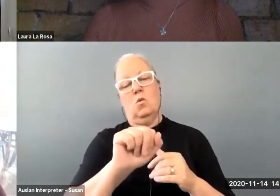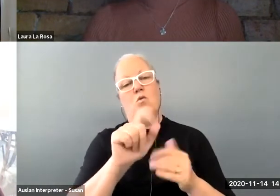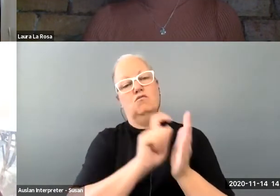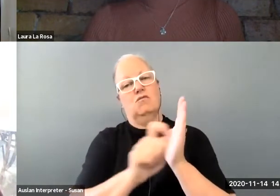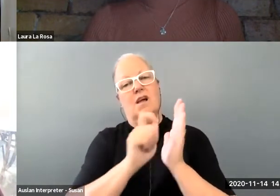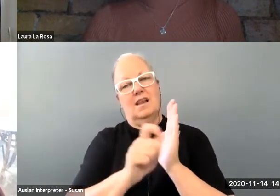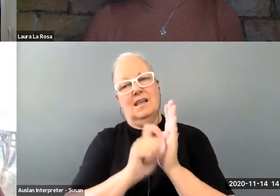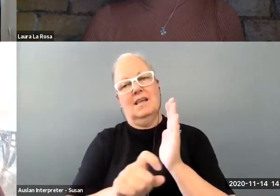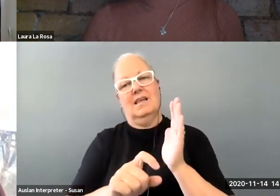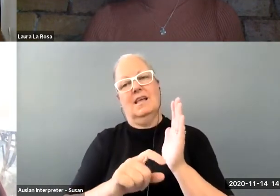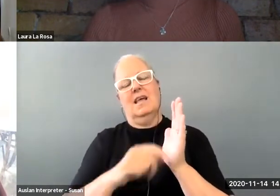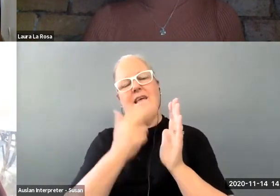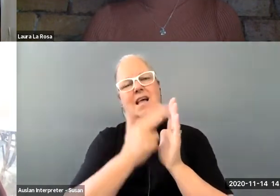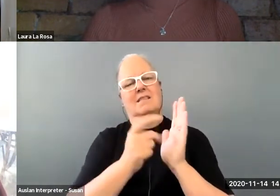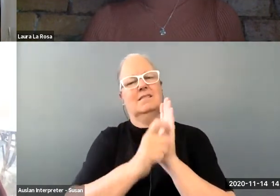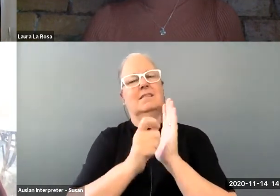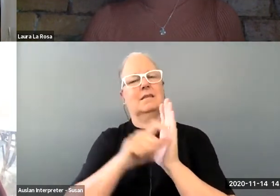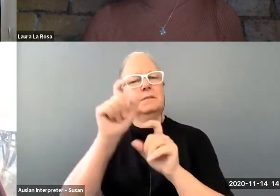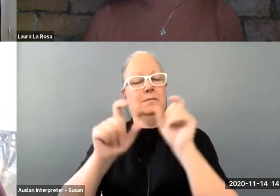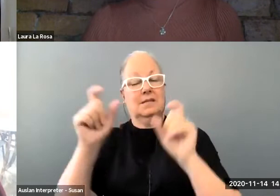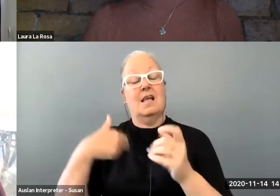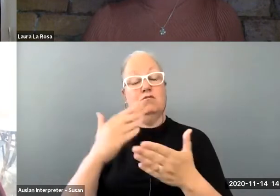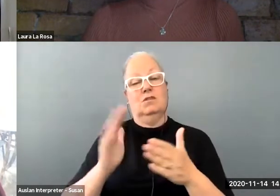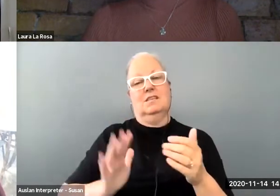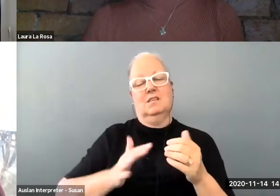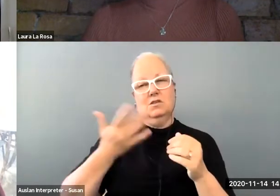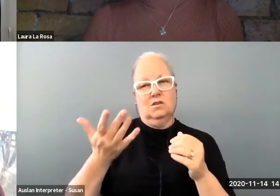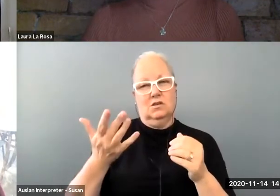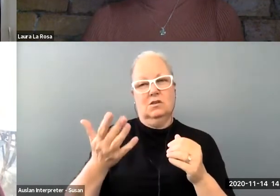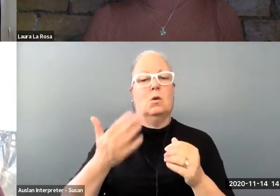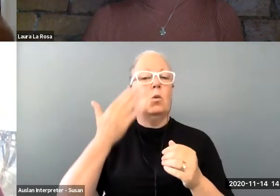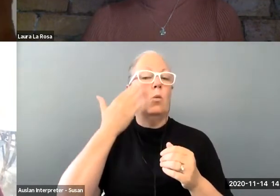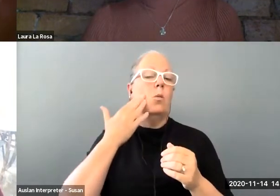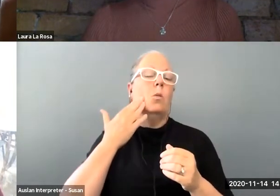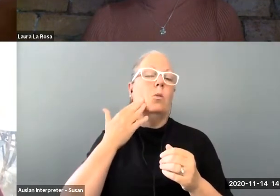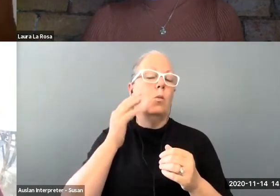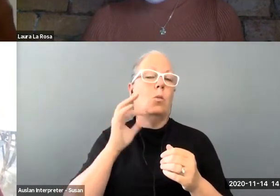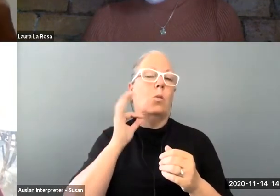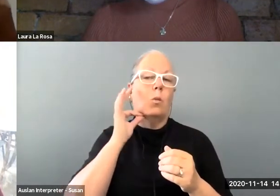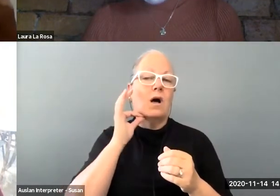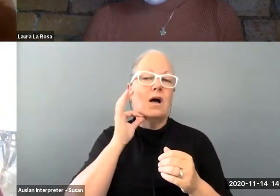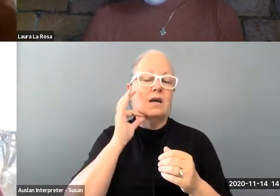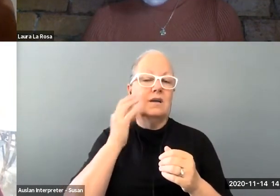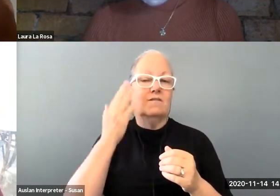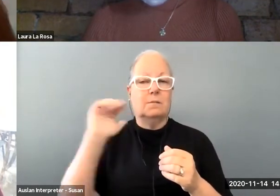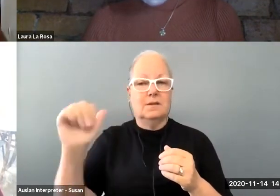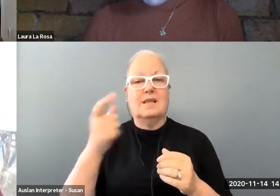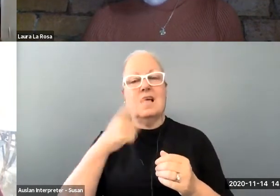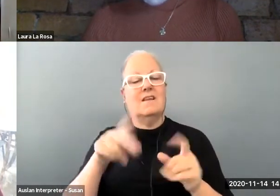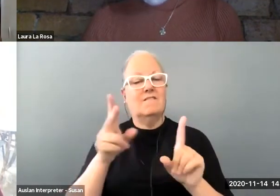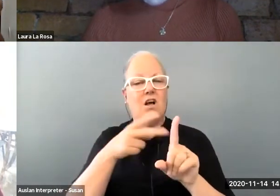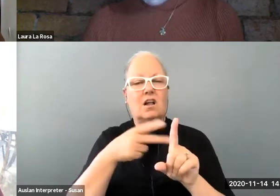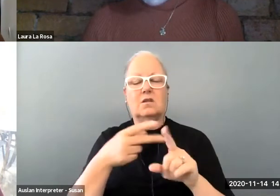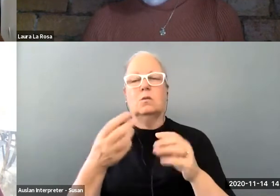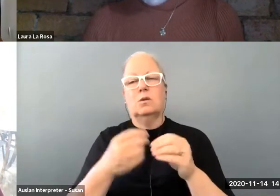writing arts and advocacy practices. I guess I'm especially interested in the tensions of white feminism and its violence alongside other kinds of